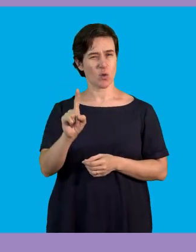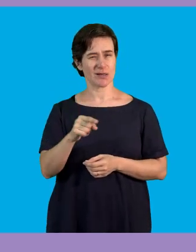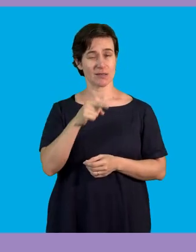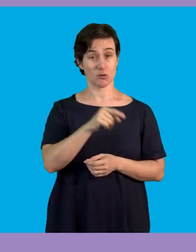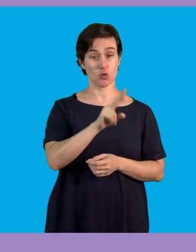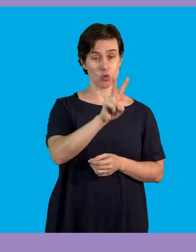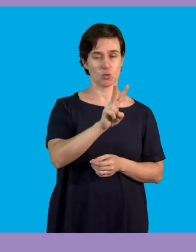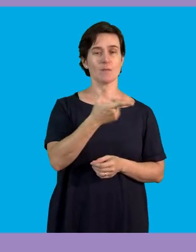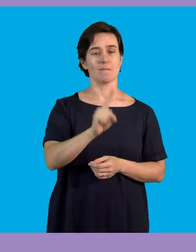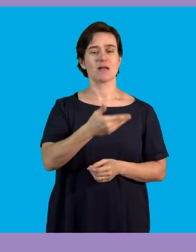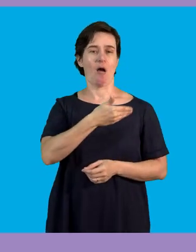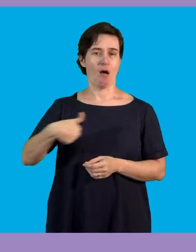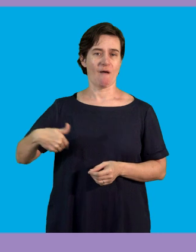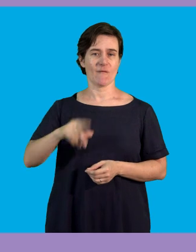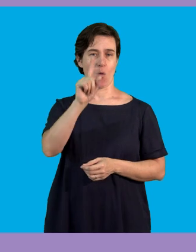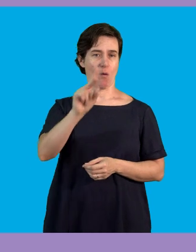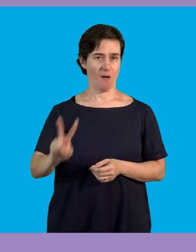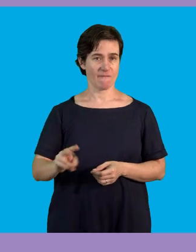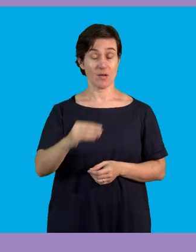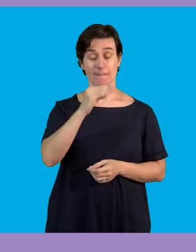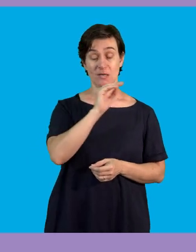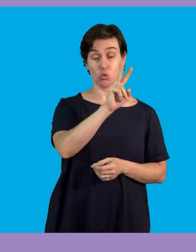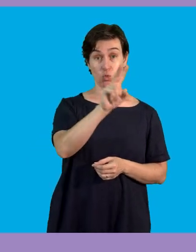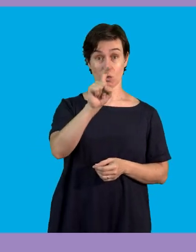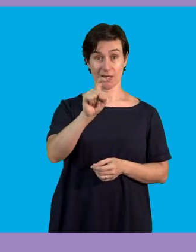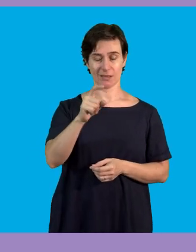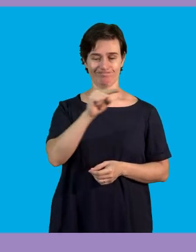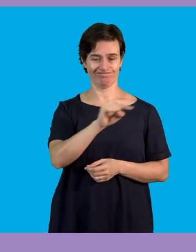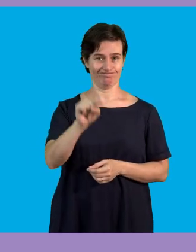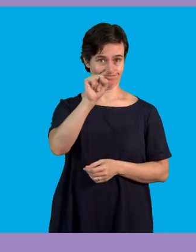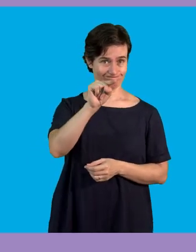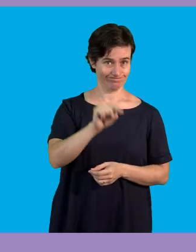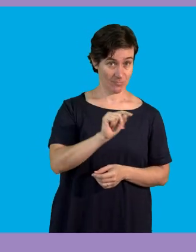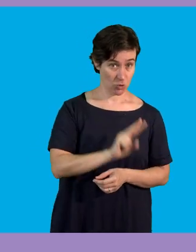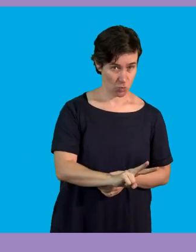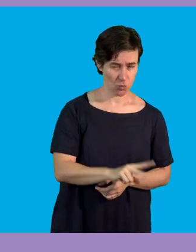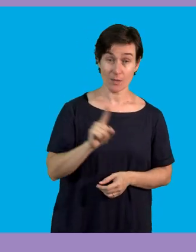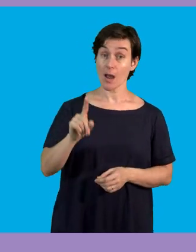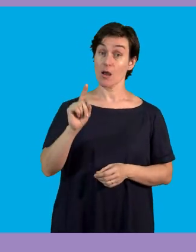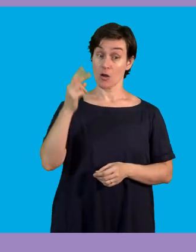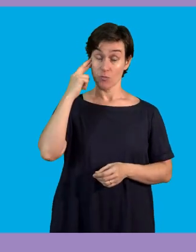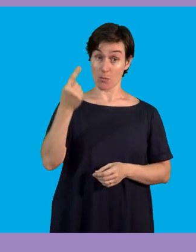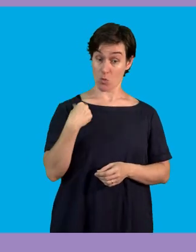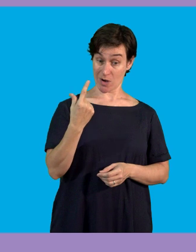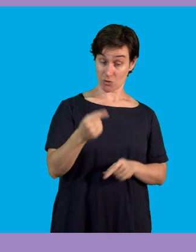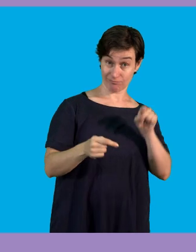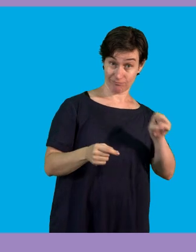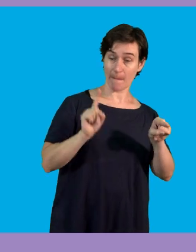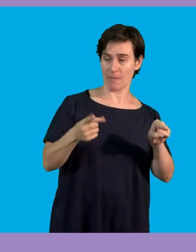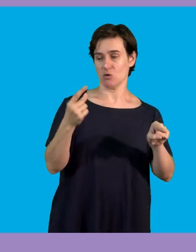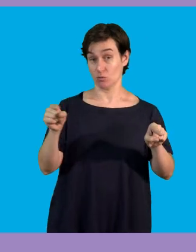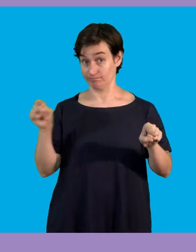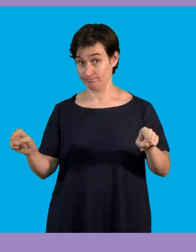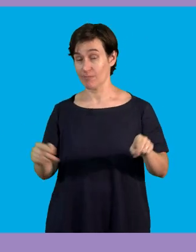a half, which means we are going to divide by 2 on the left. What we do on the left, we also do on the right.